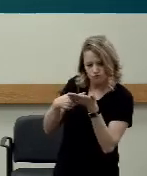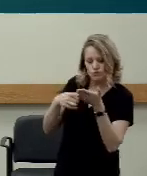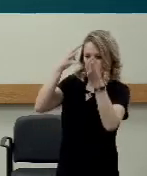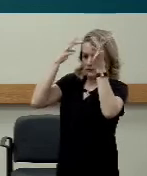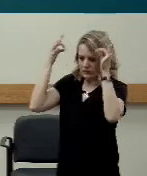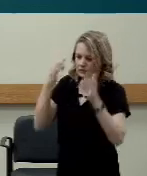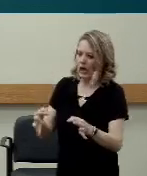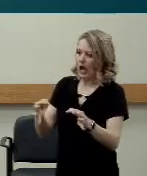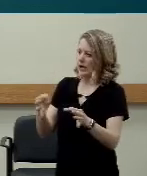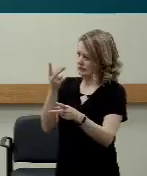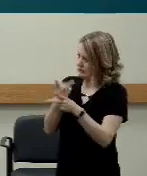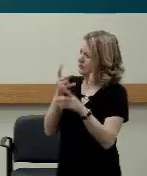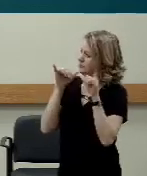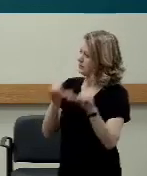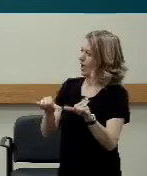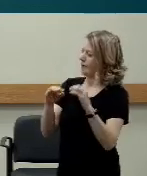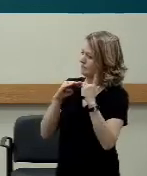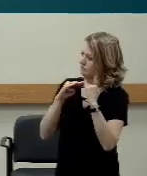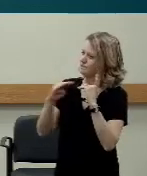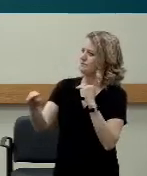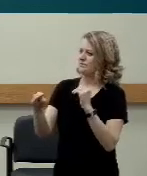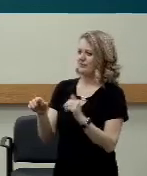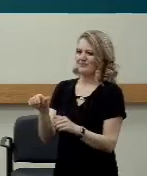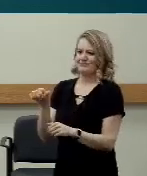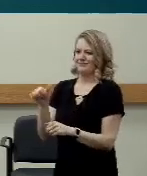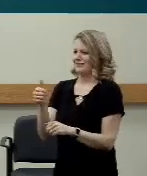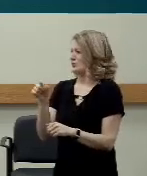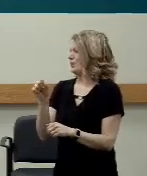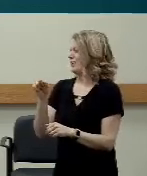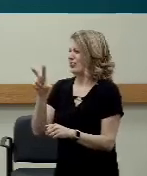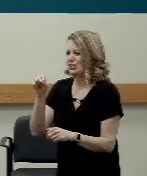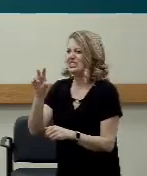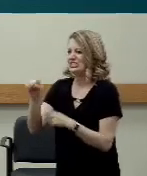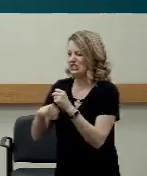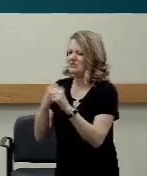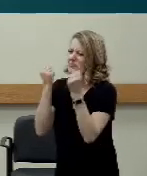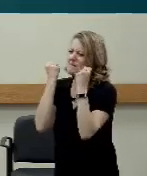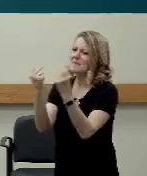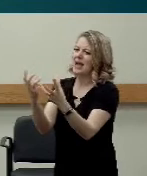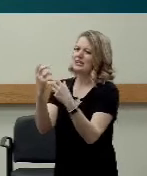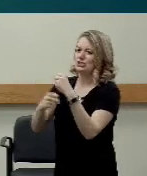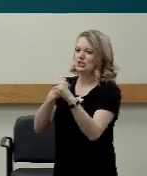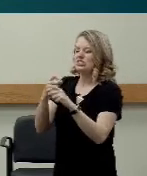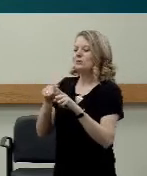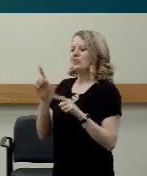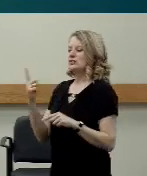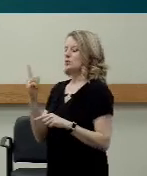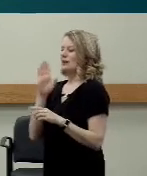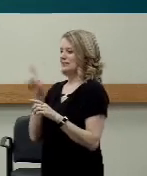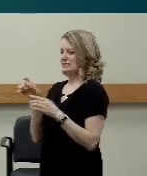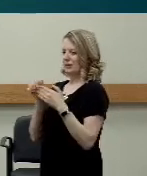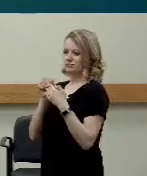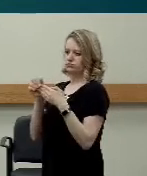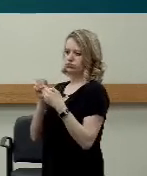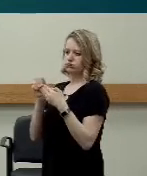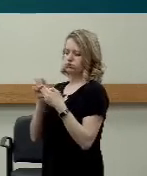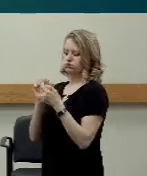They stay in place for decades or centuries. This particular one will need to remain